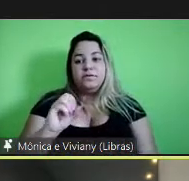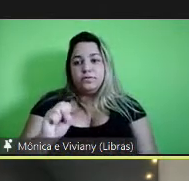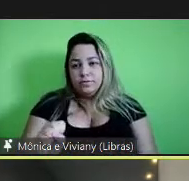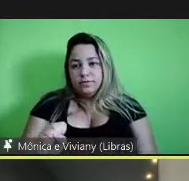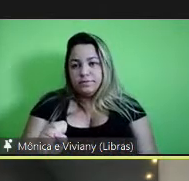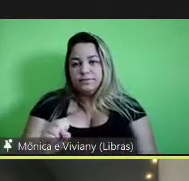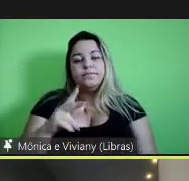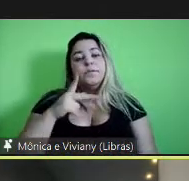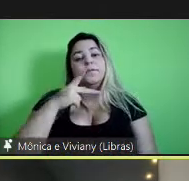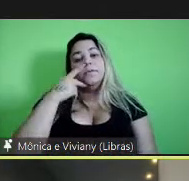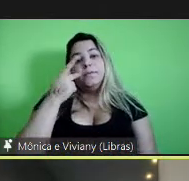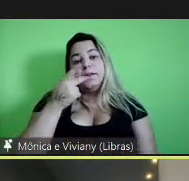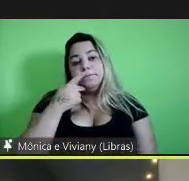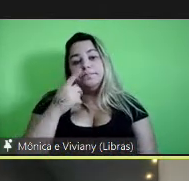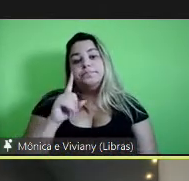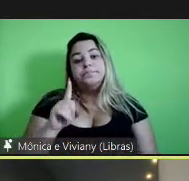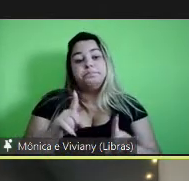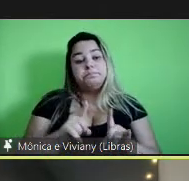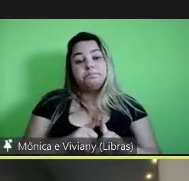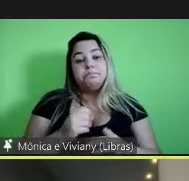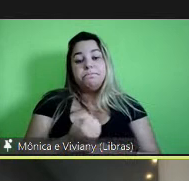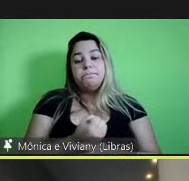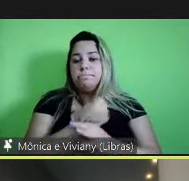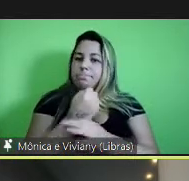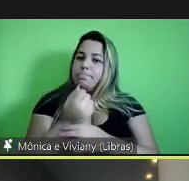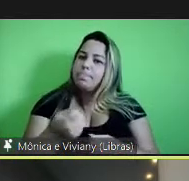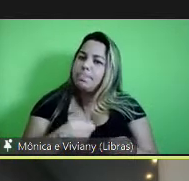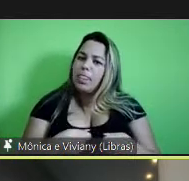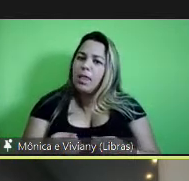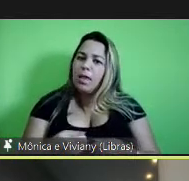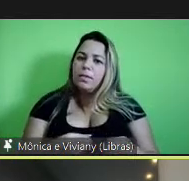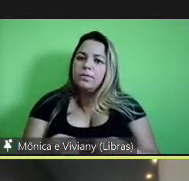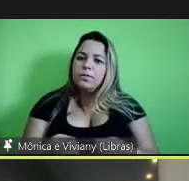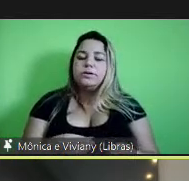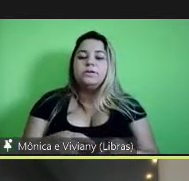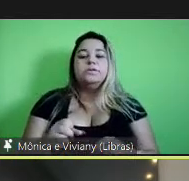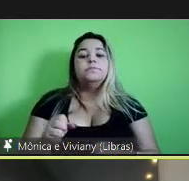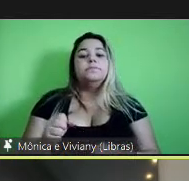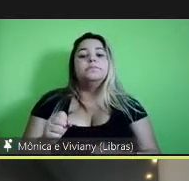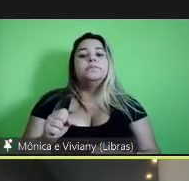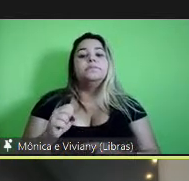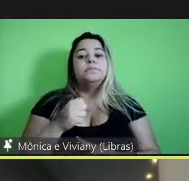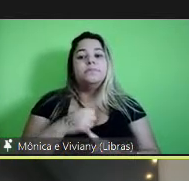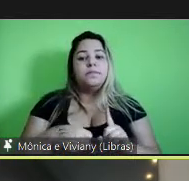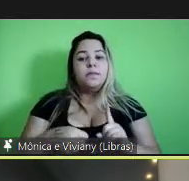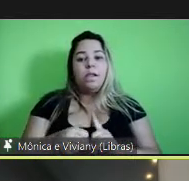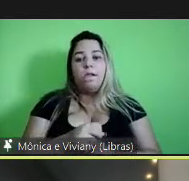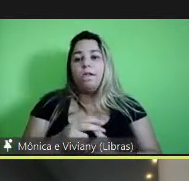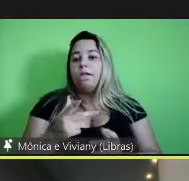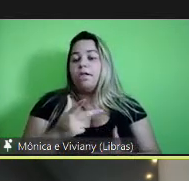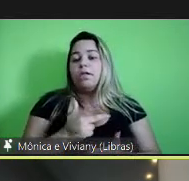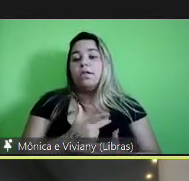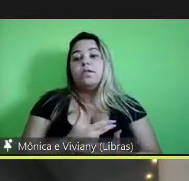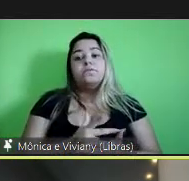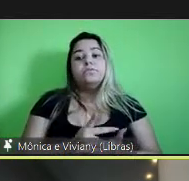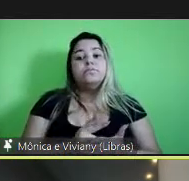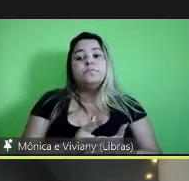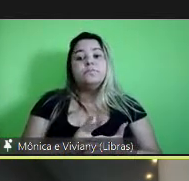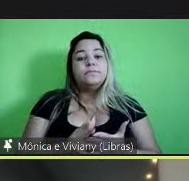studies, the training, and talking about the 5th guideline, participation